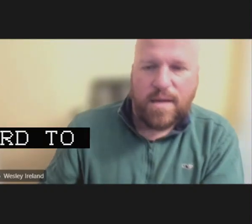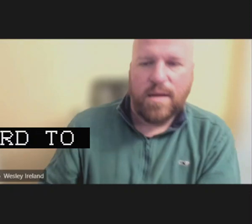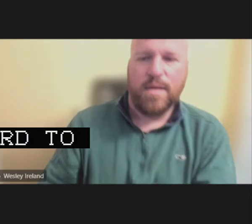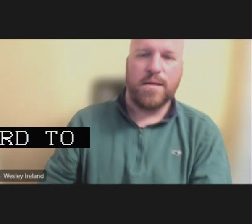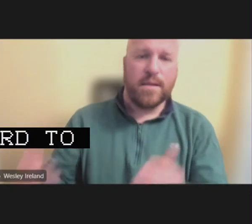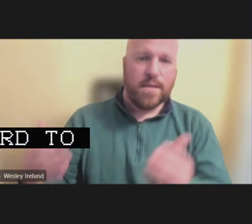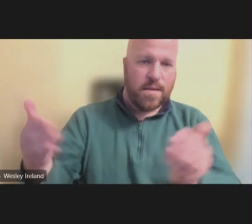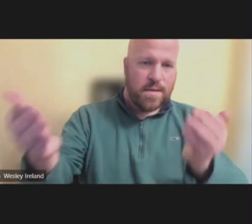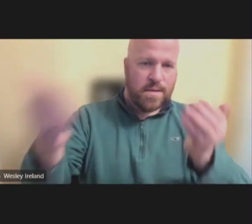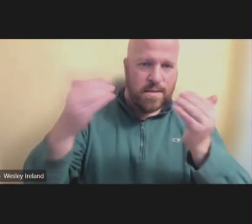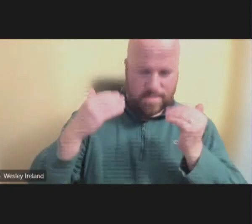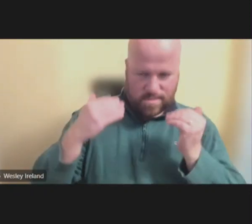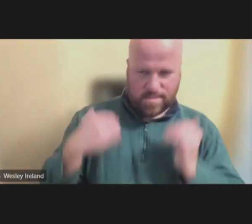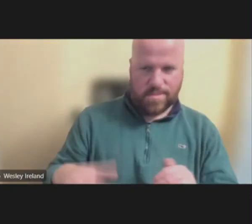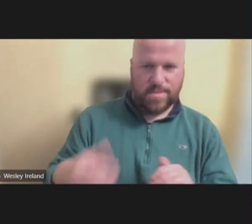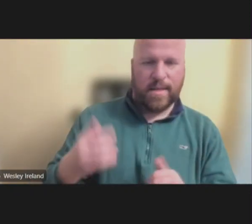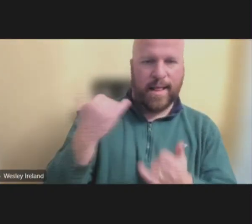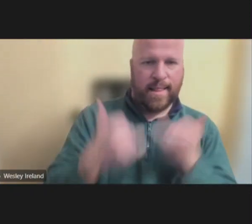Okay.